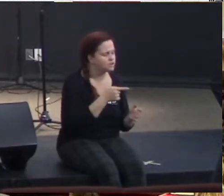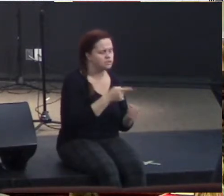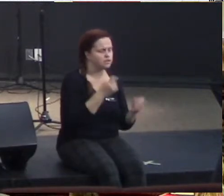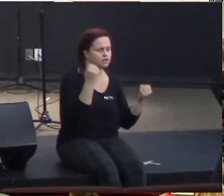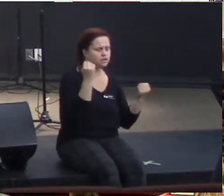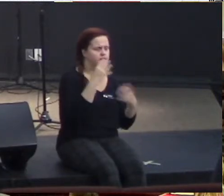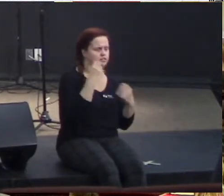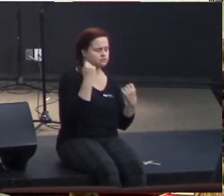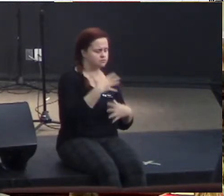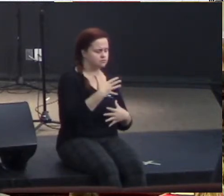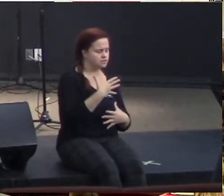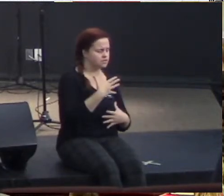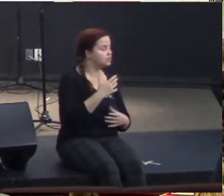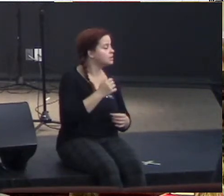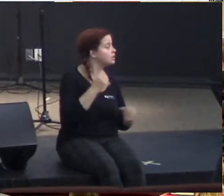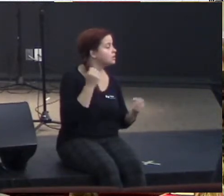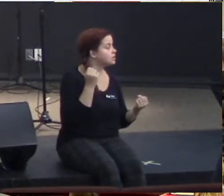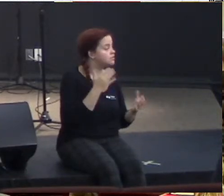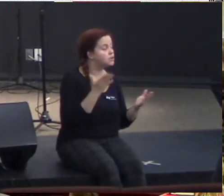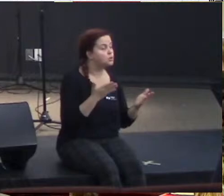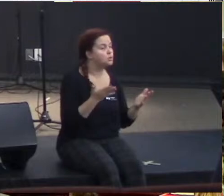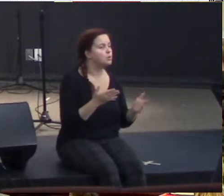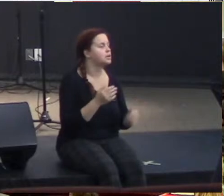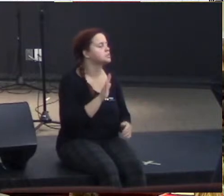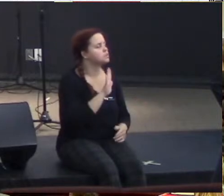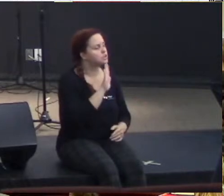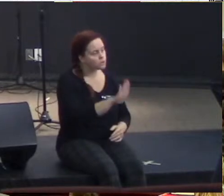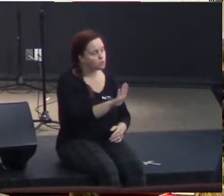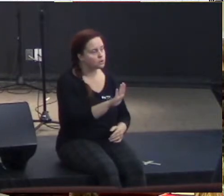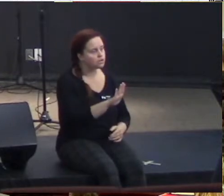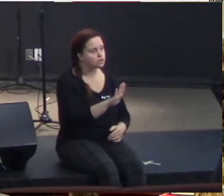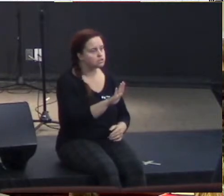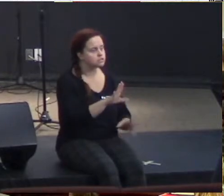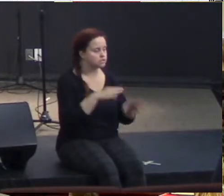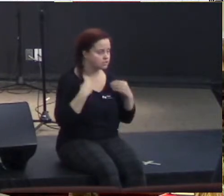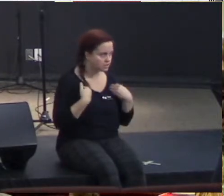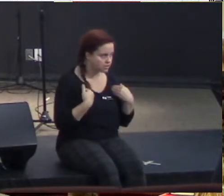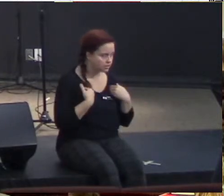fearing what is rightfully yours to own. You have it measured up.